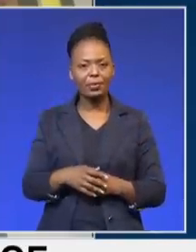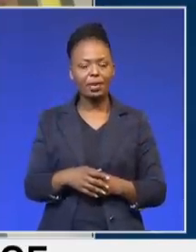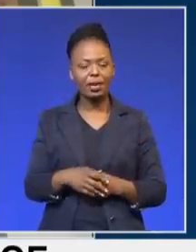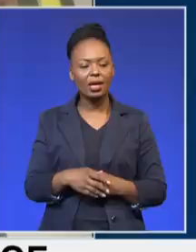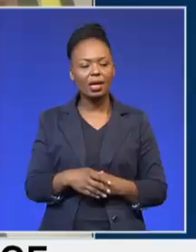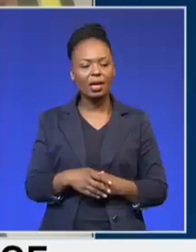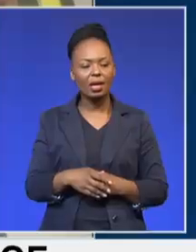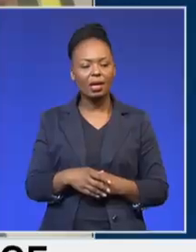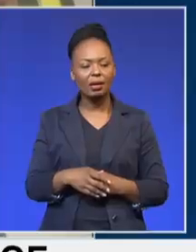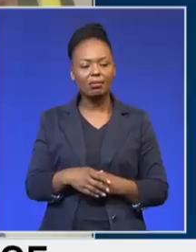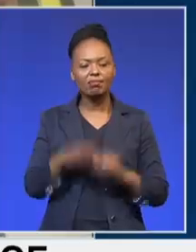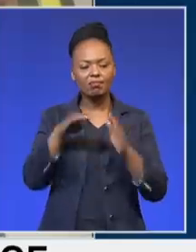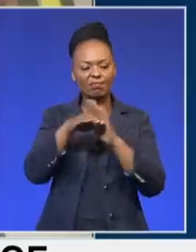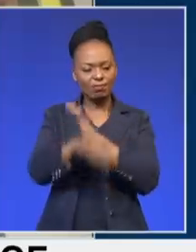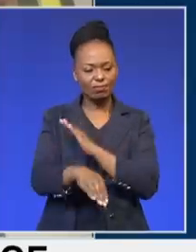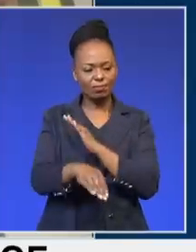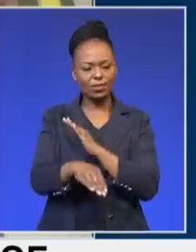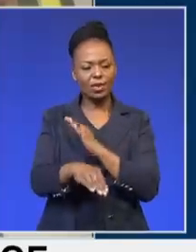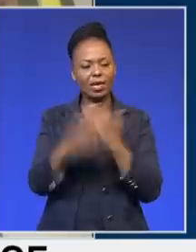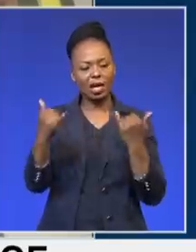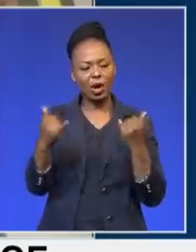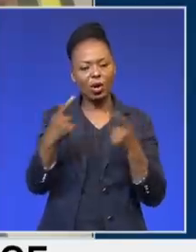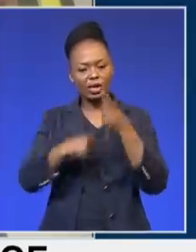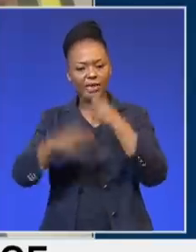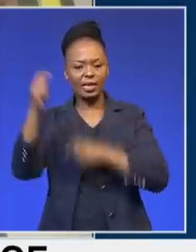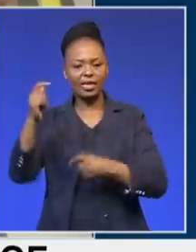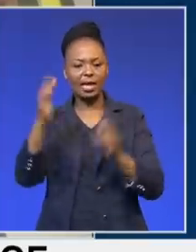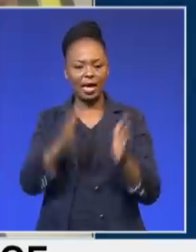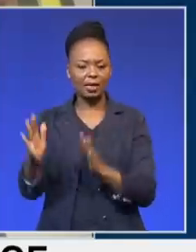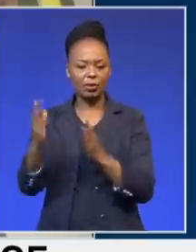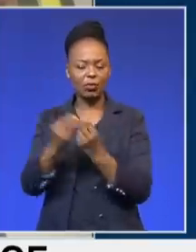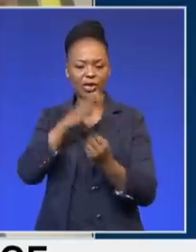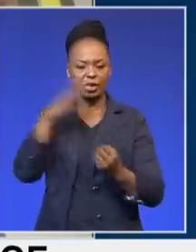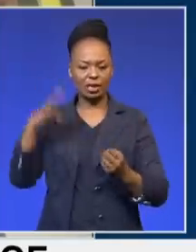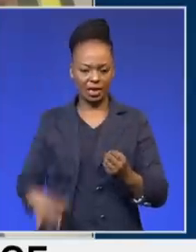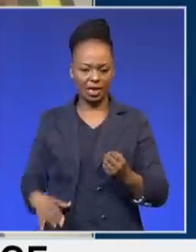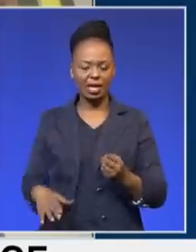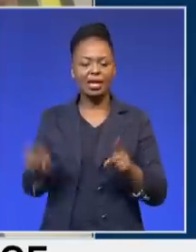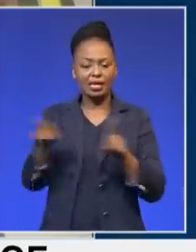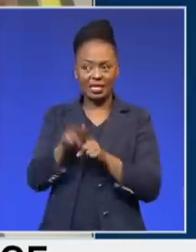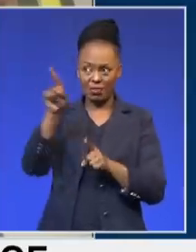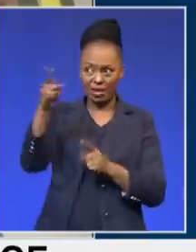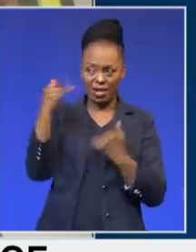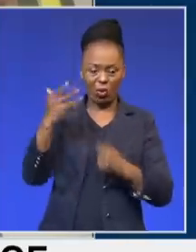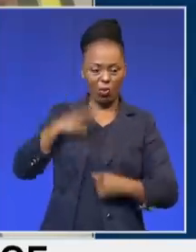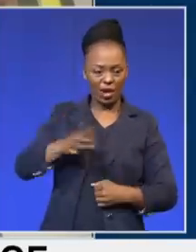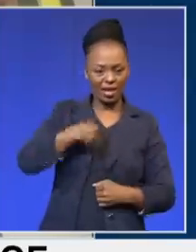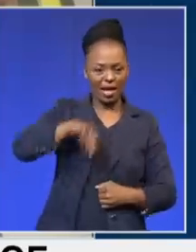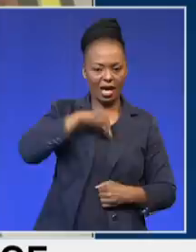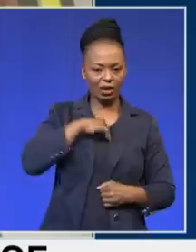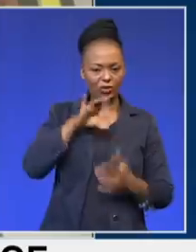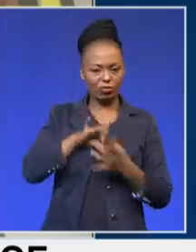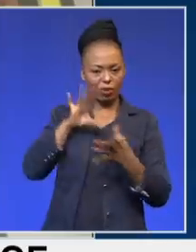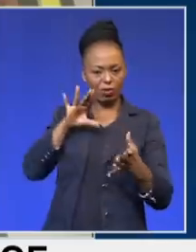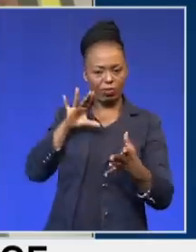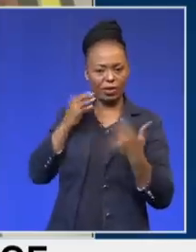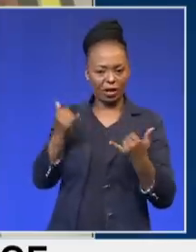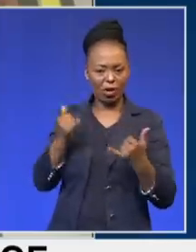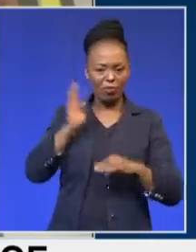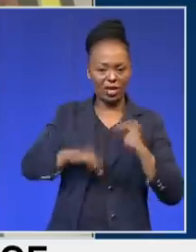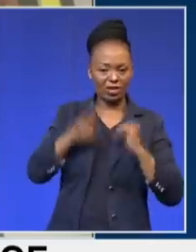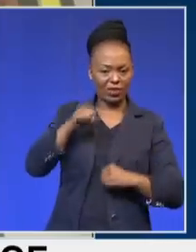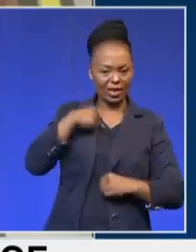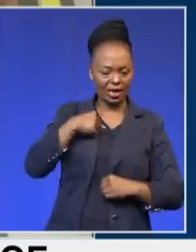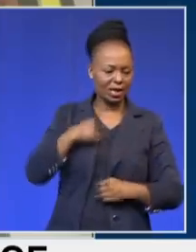a trade arrangement with China around maize meal, and they want us to, on grain, they want us to be punished for that. We're